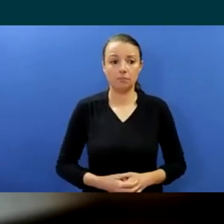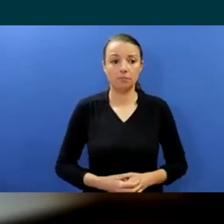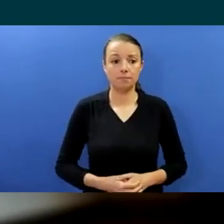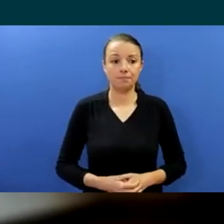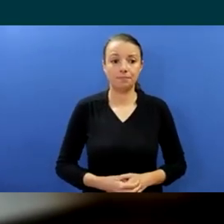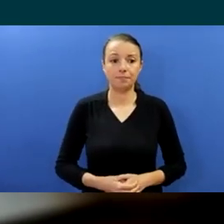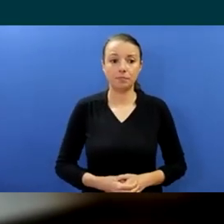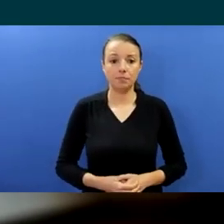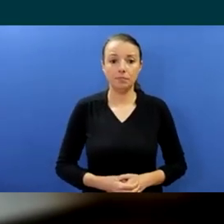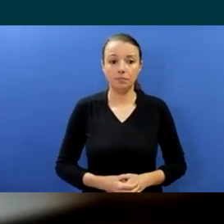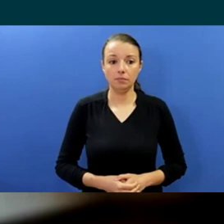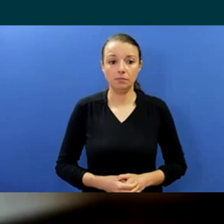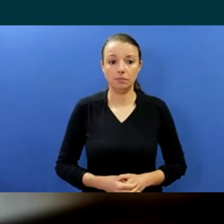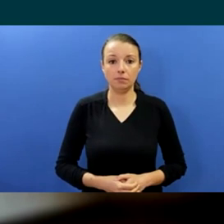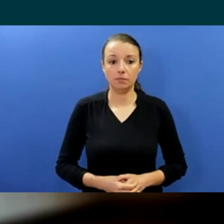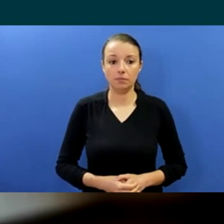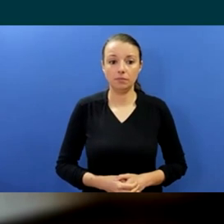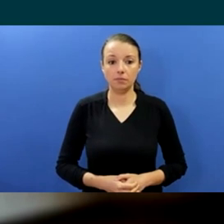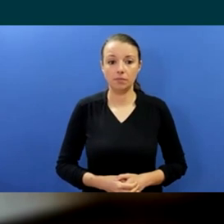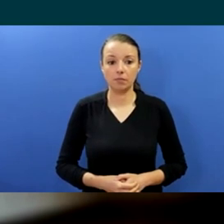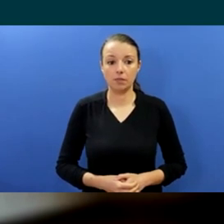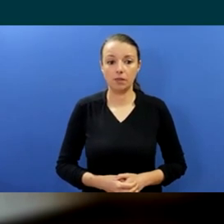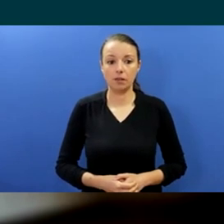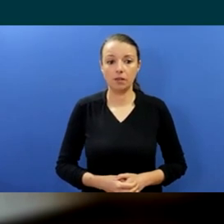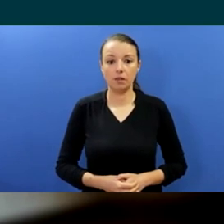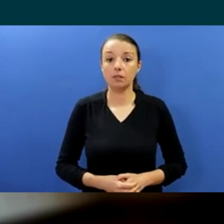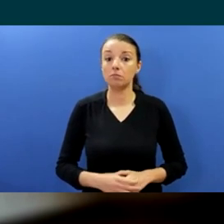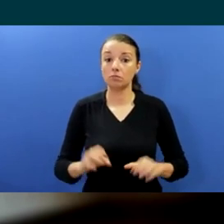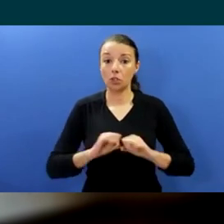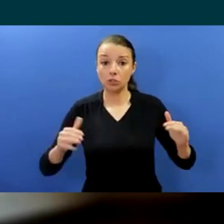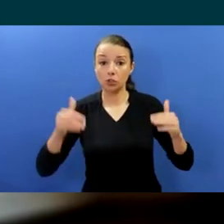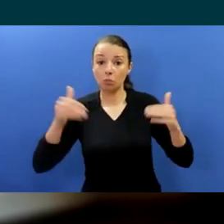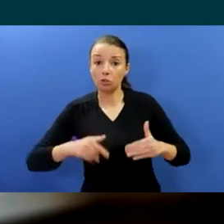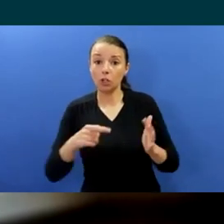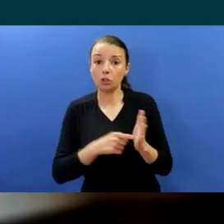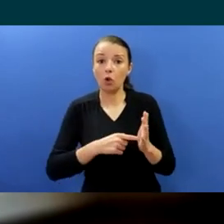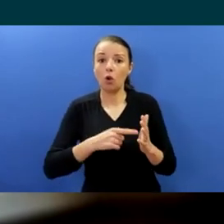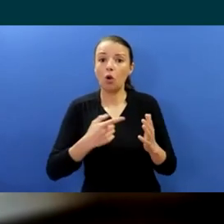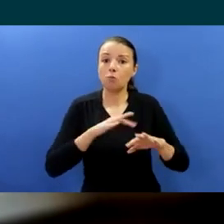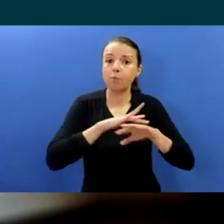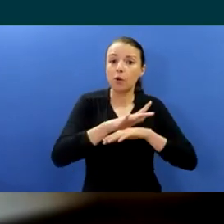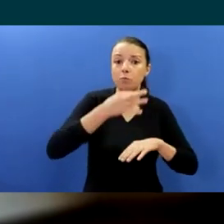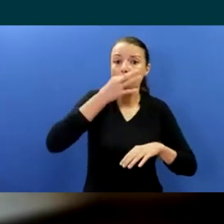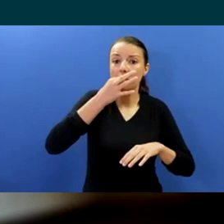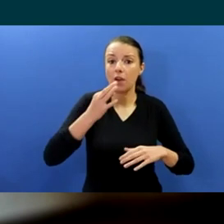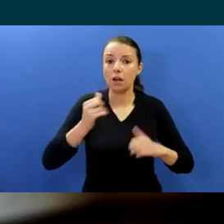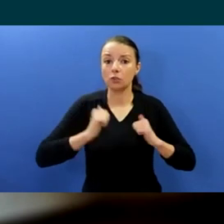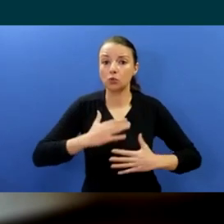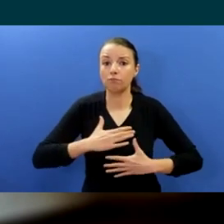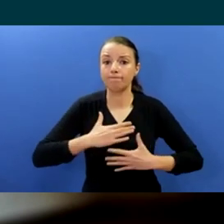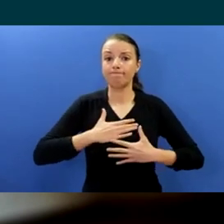inhabitants. So that's for the general how we see in Carouge the added value of